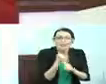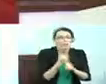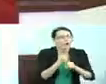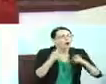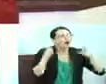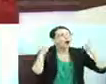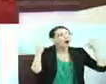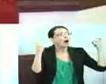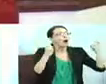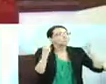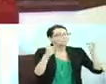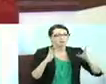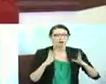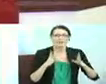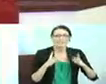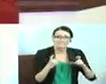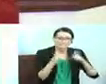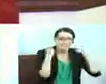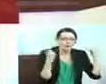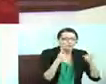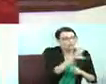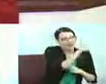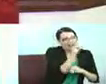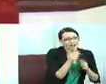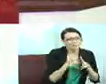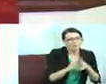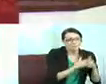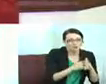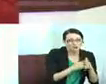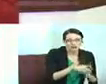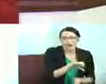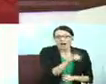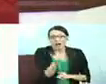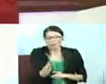celebrated by African Americans and others to commemorate